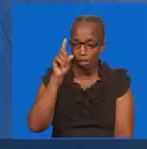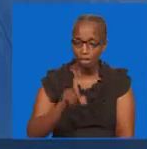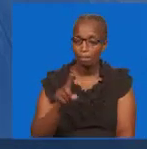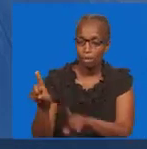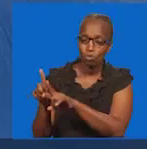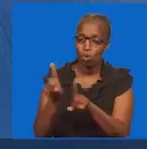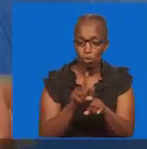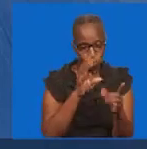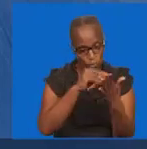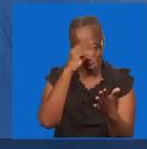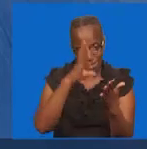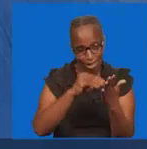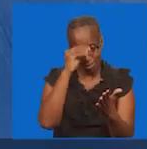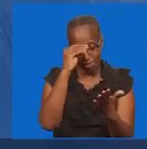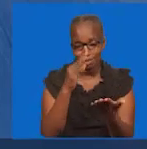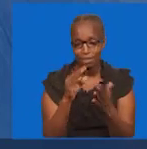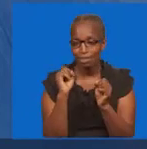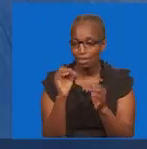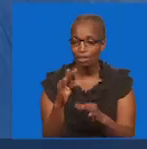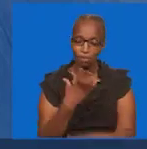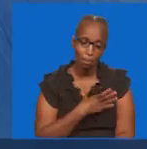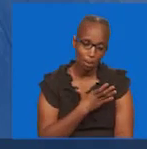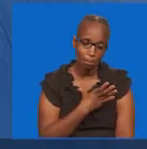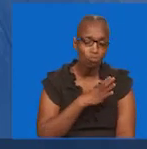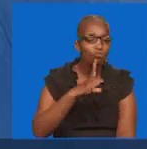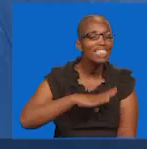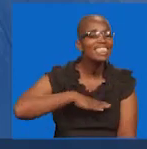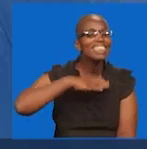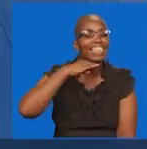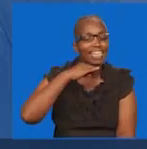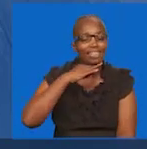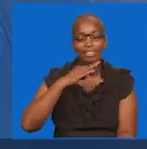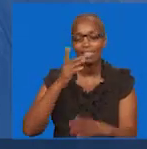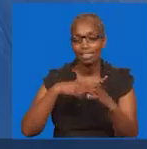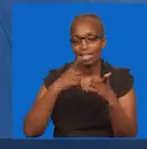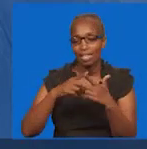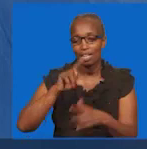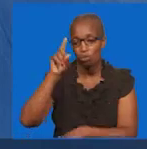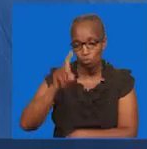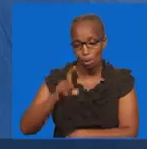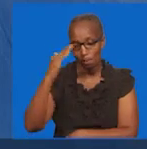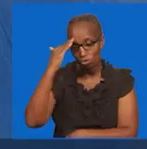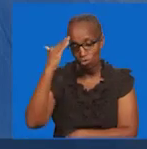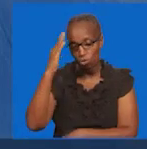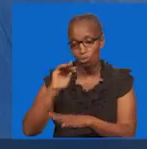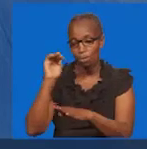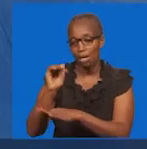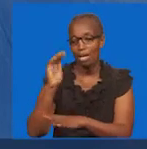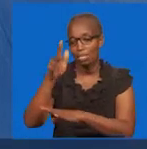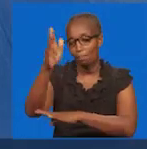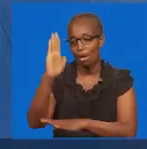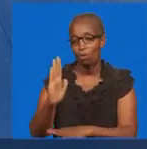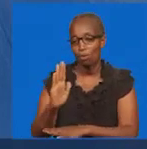nation of Kenya That they should also Learn Kama Kama Watu watakufa Tukiangalia Tujua ya kwamba